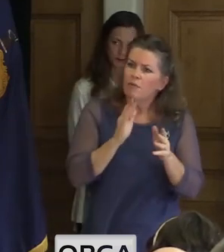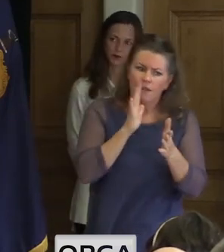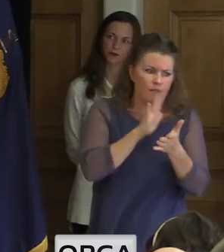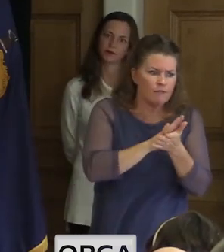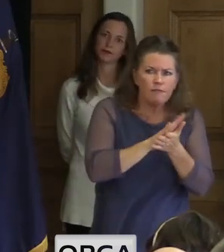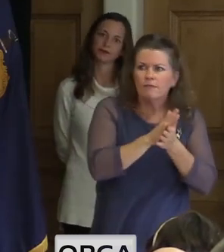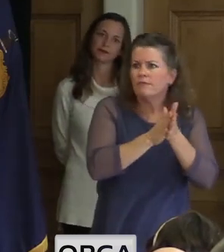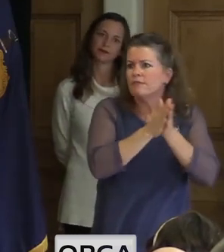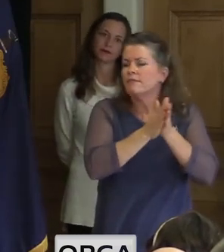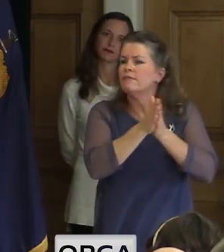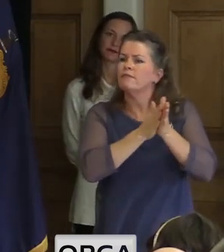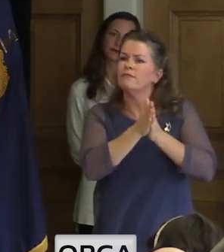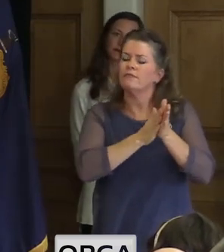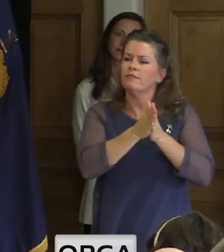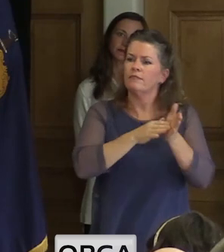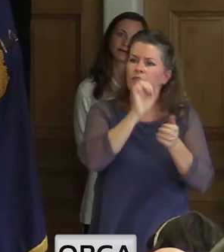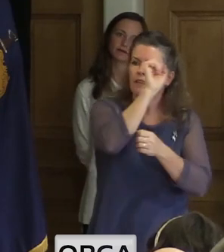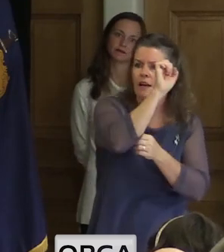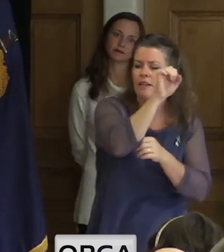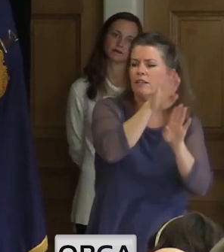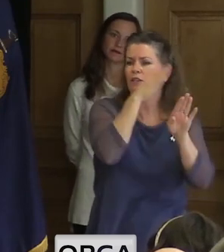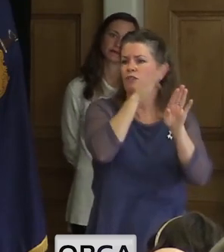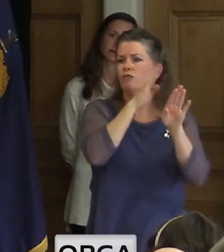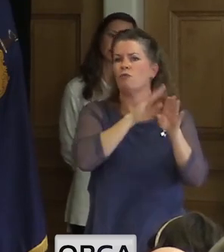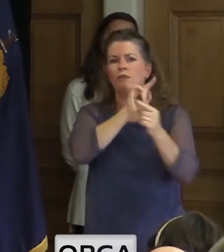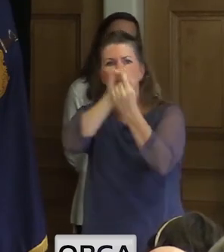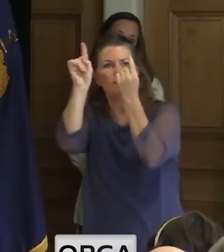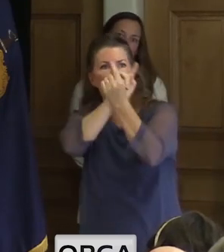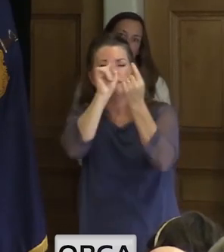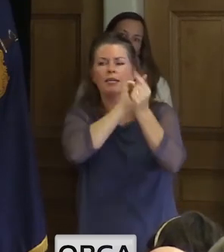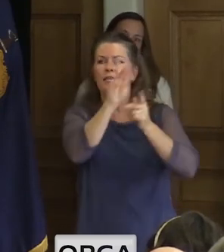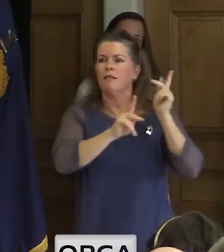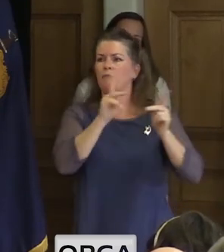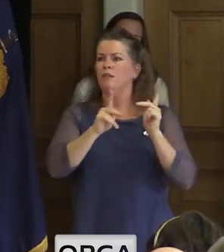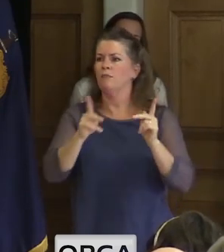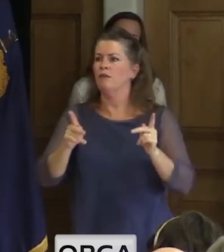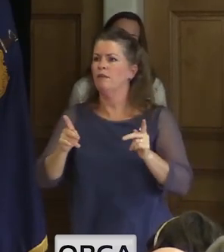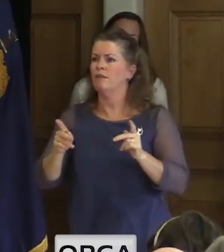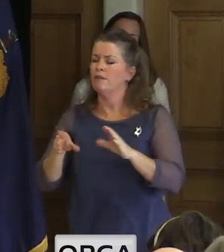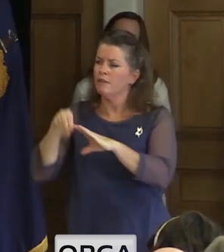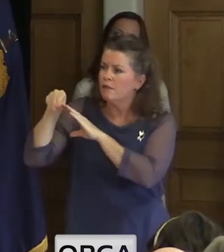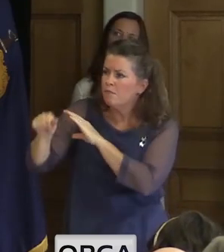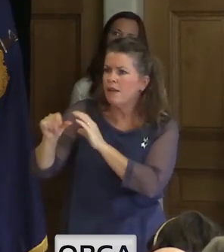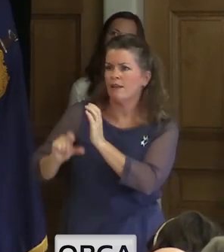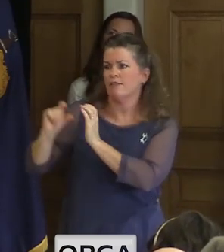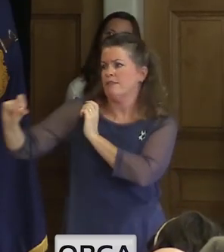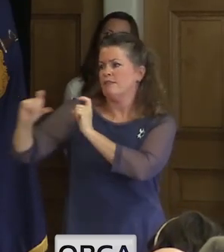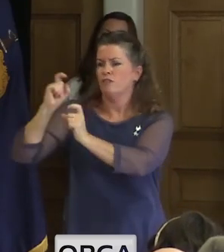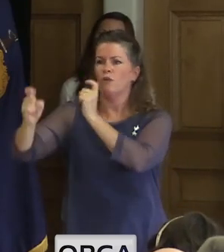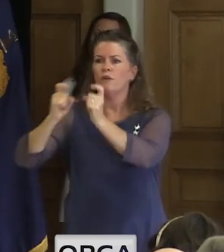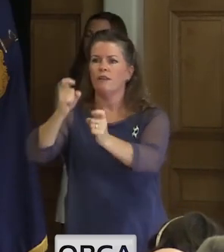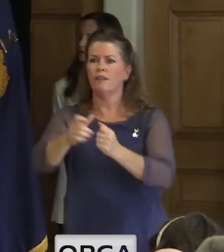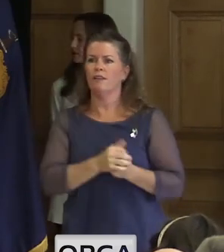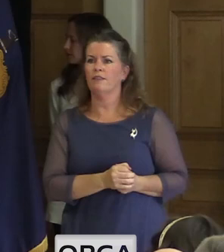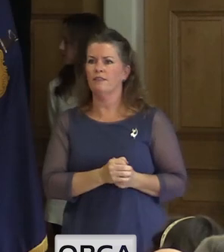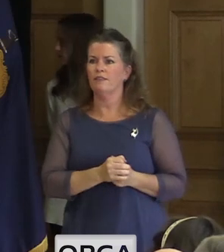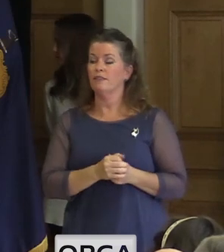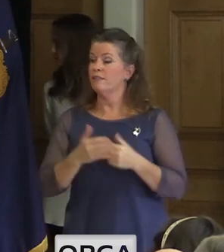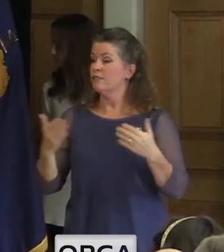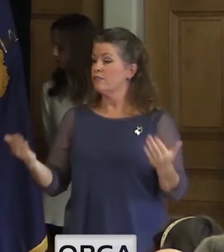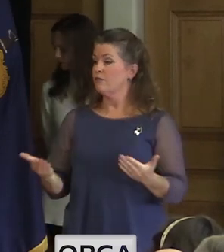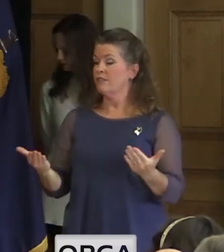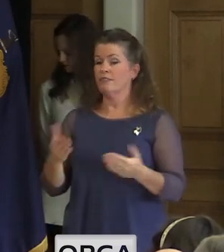on doors, doing social media, making their small contributions. So here we are right now, early